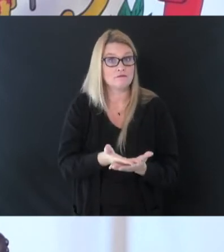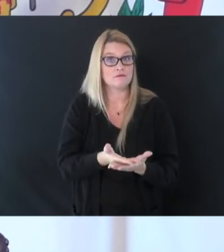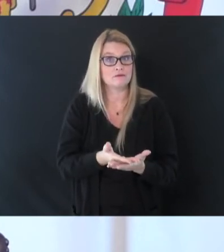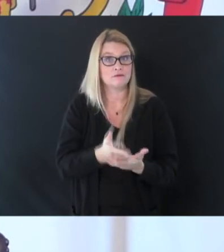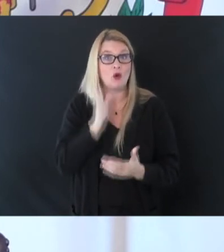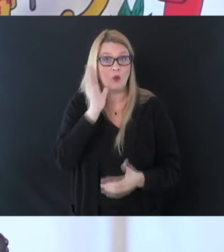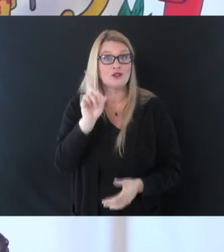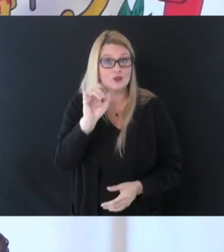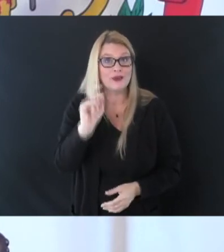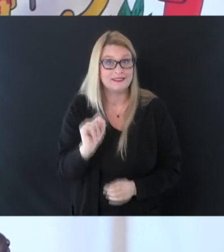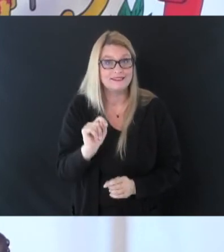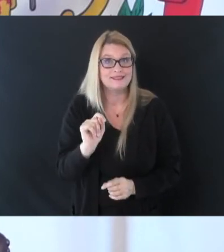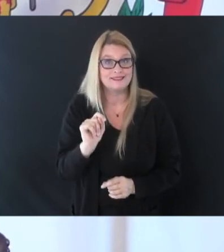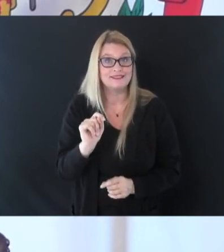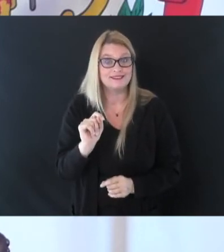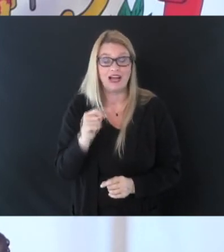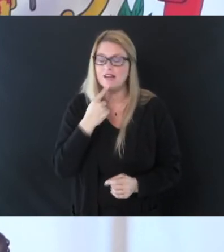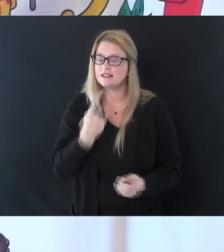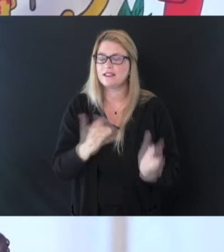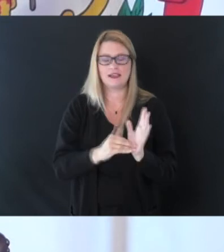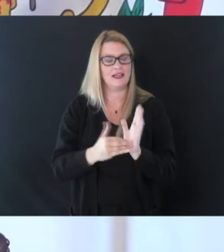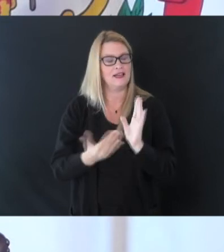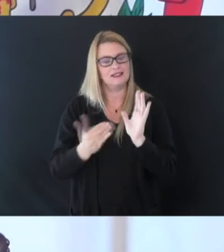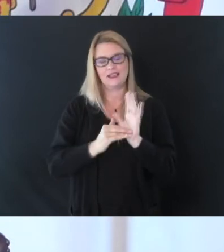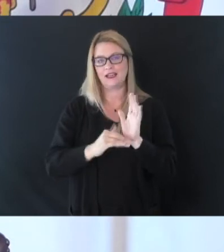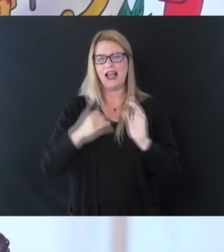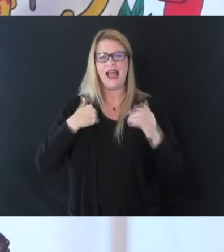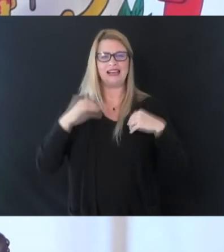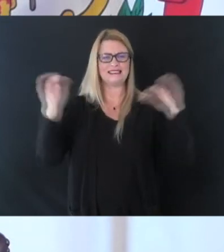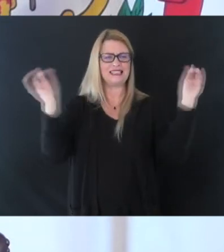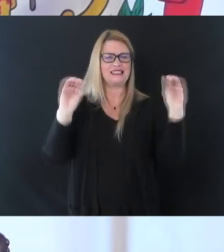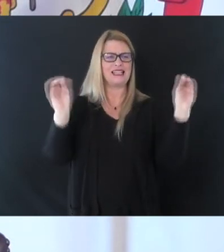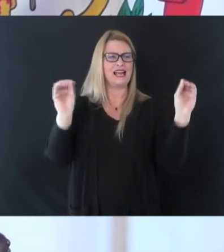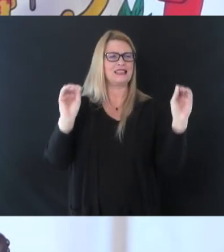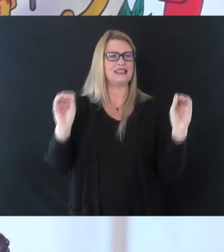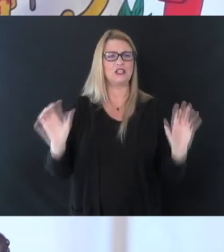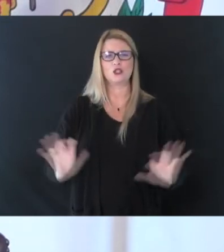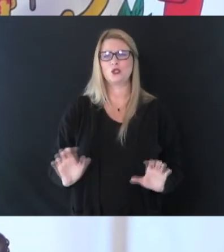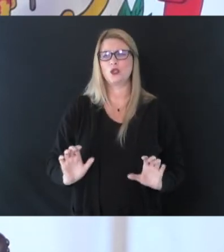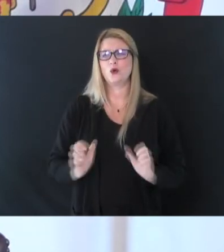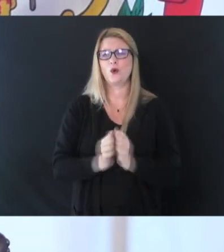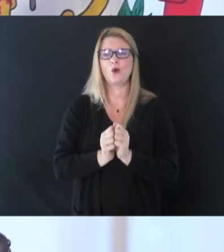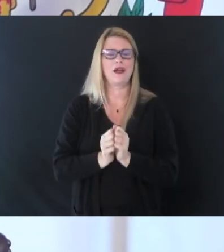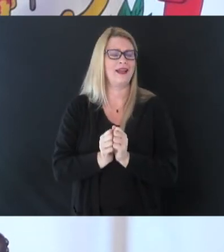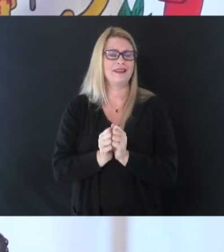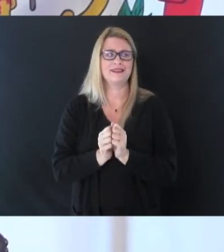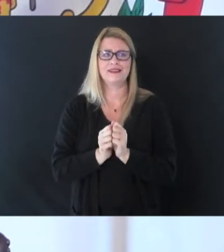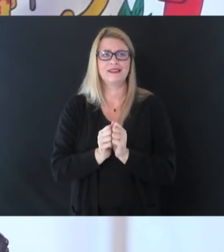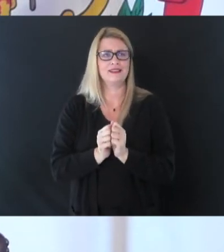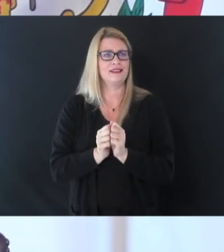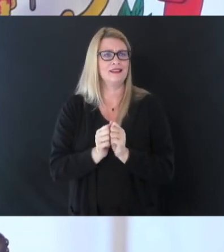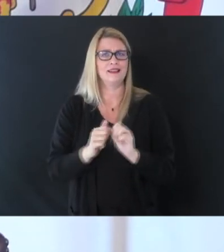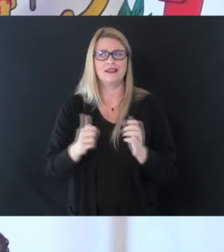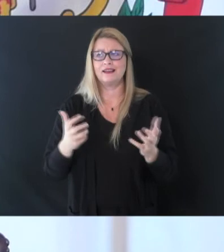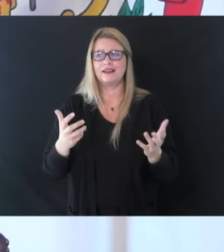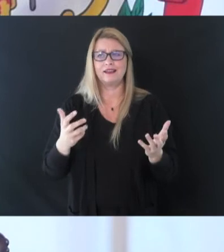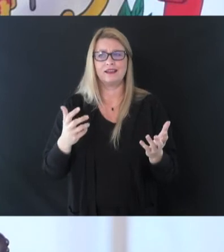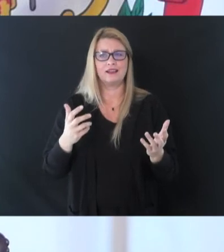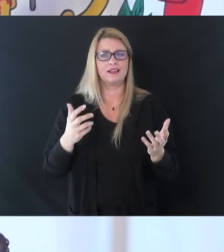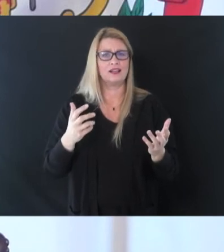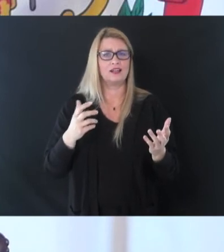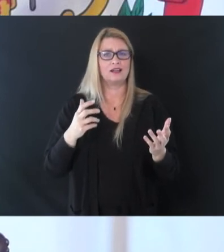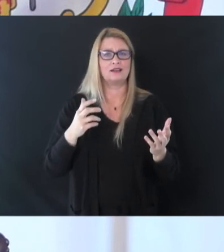I've said it over and over and over. It had nothing to do, giving you these doses had nothing to do with the